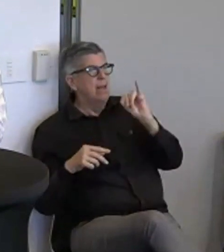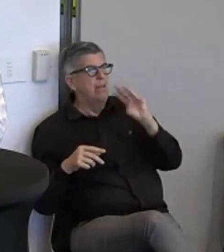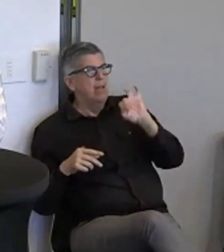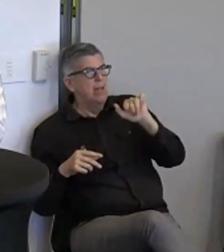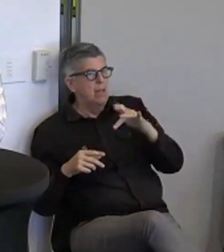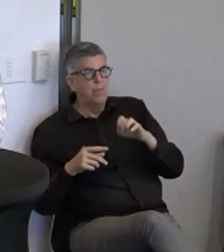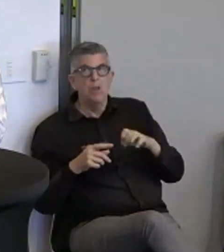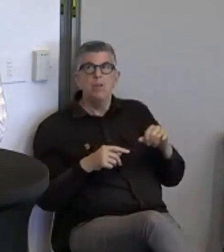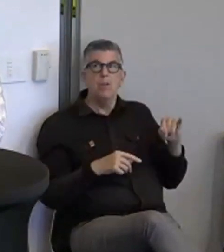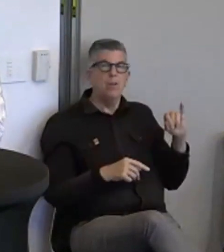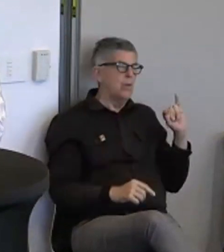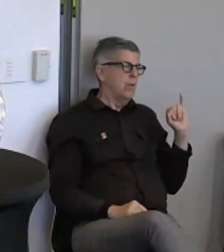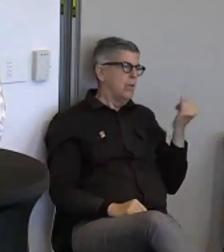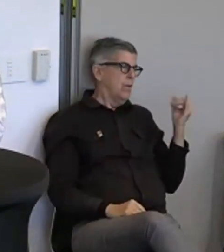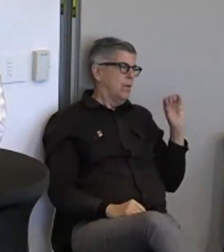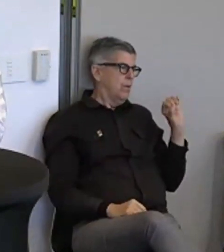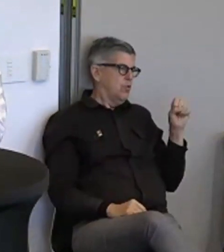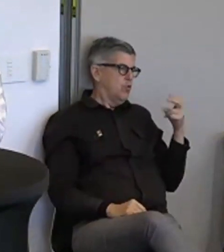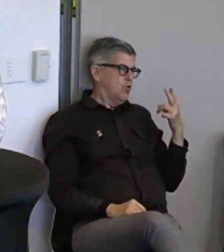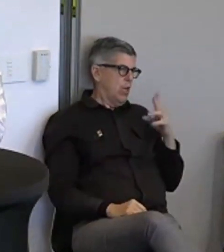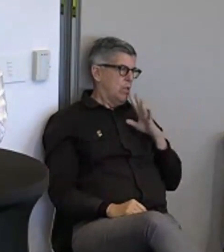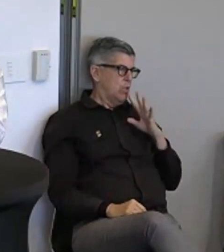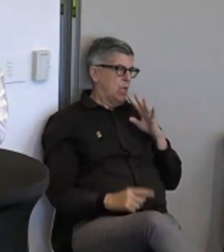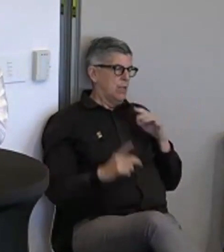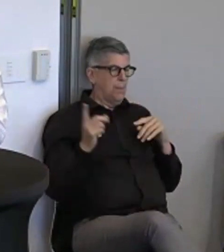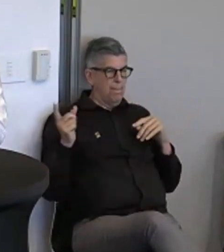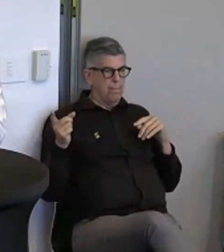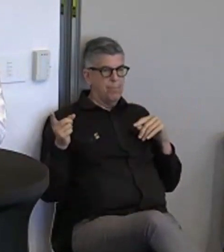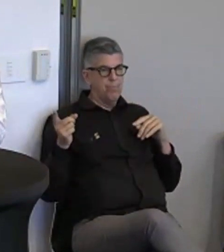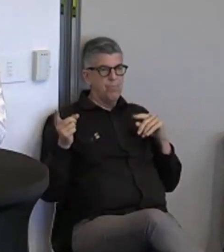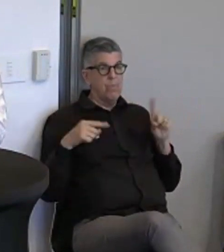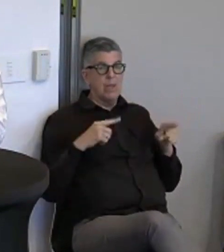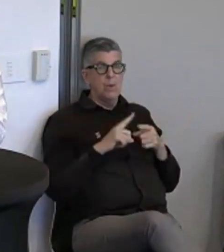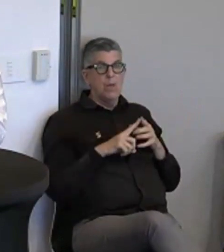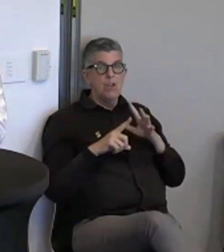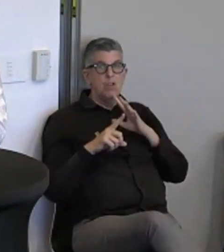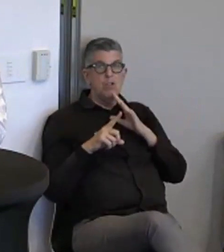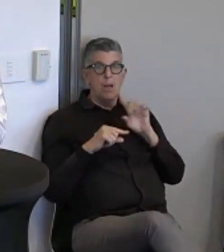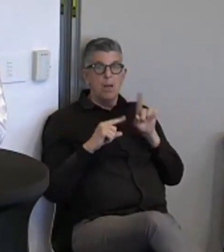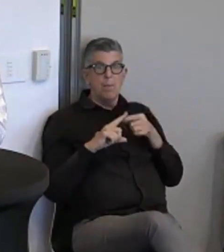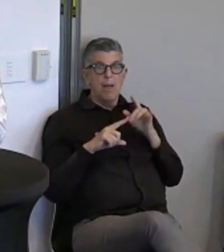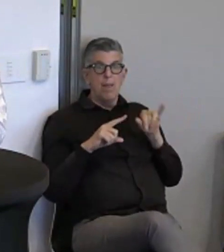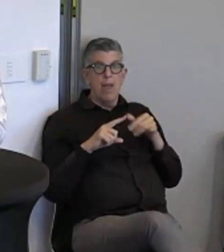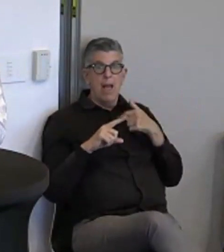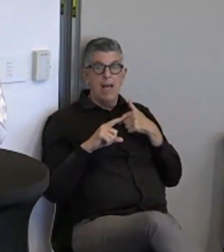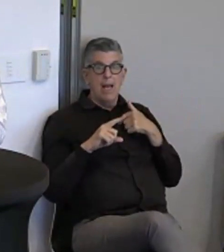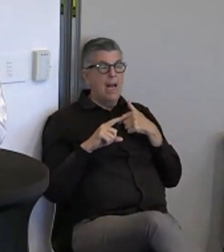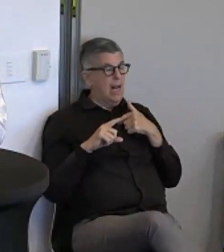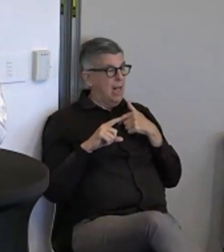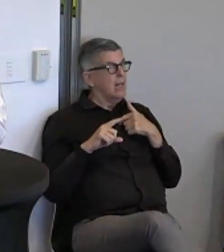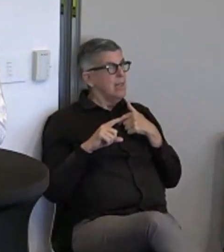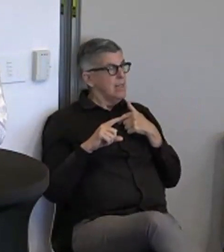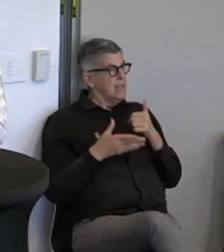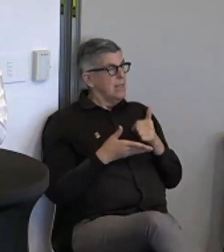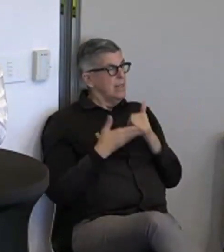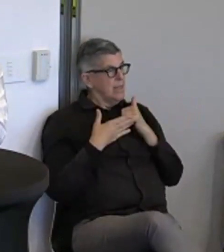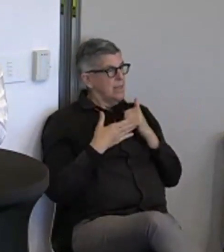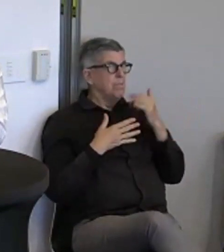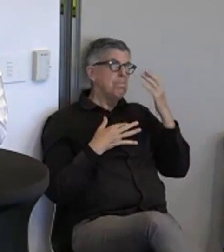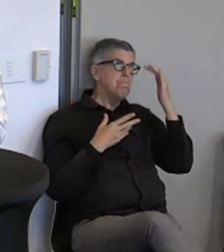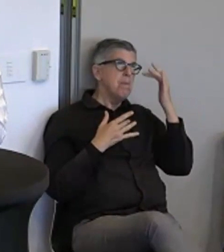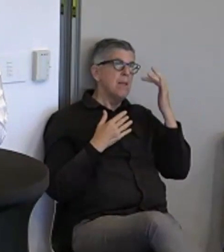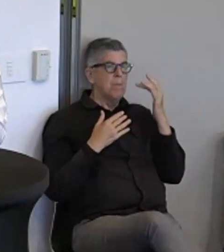So I'm just, when you talk about it, it really makes me think about a lot of the work that we all do.